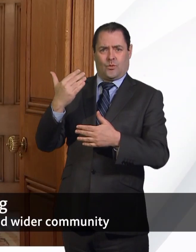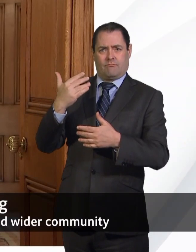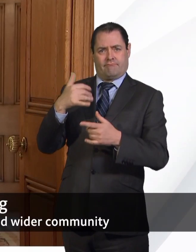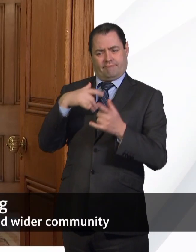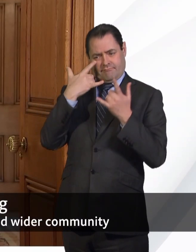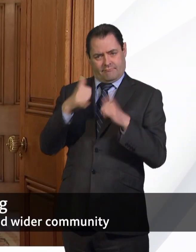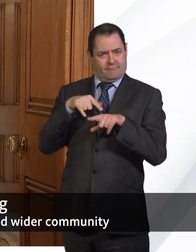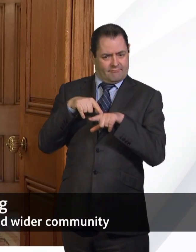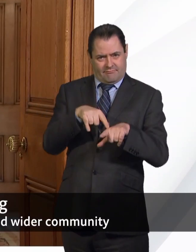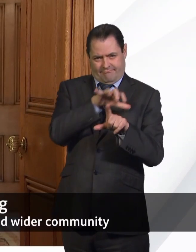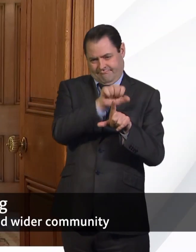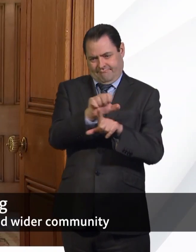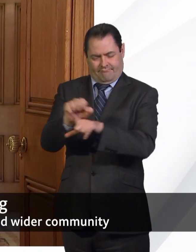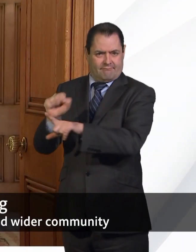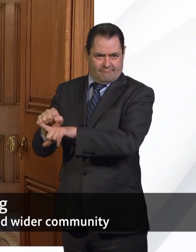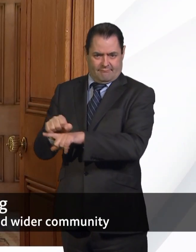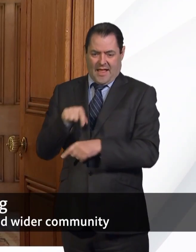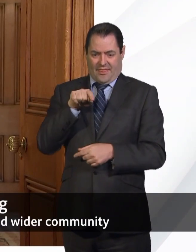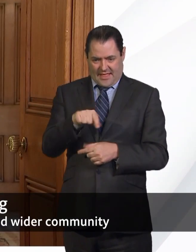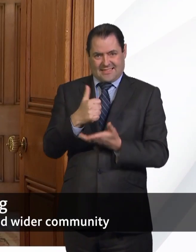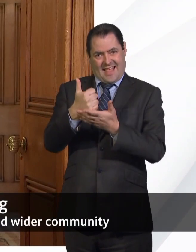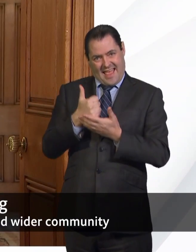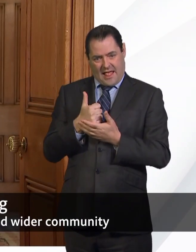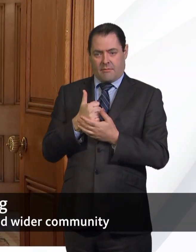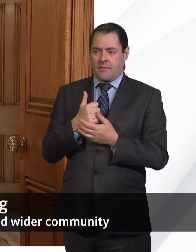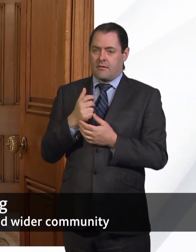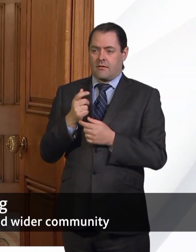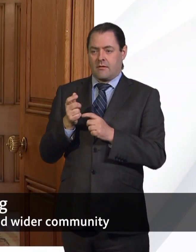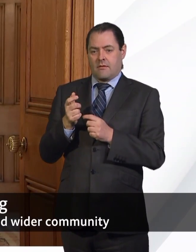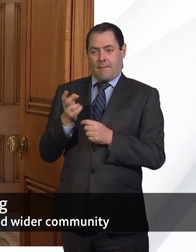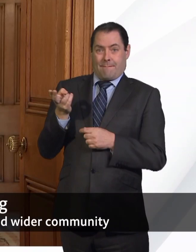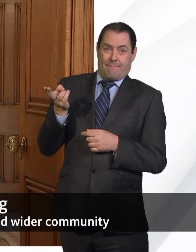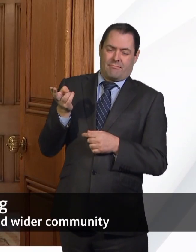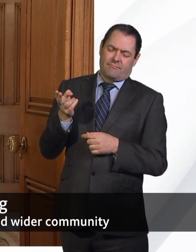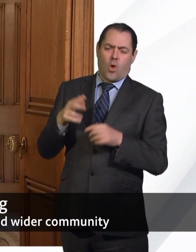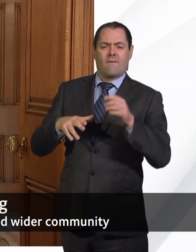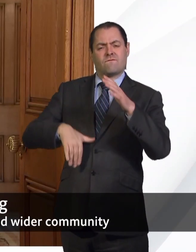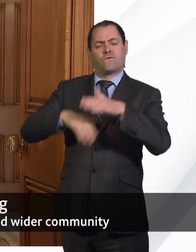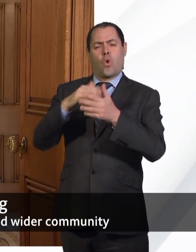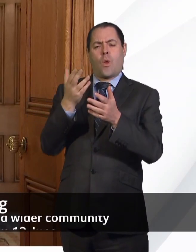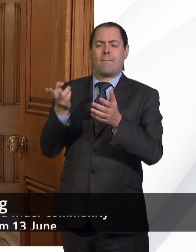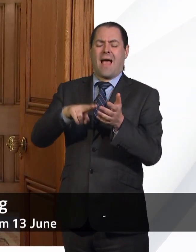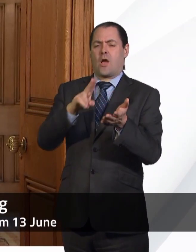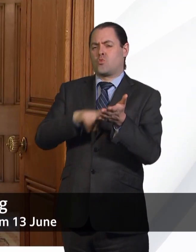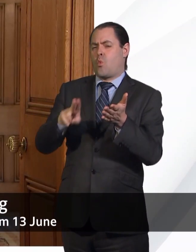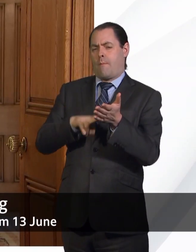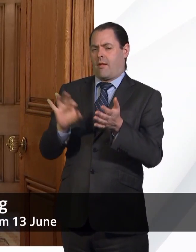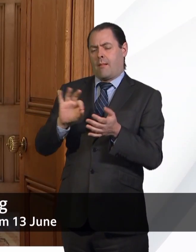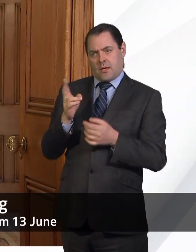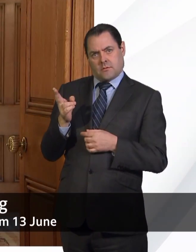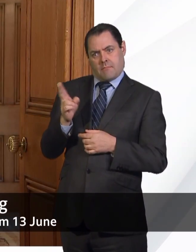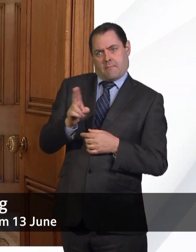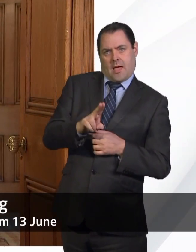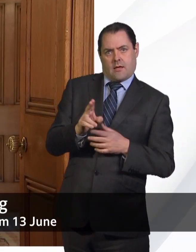returning our lives to as close to normal as possible, while continuing to control the